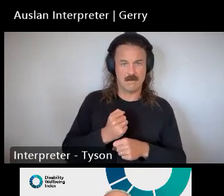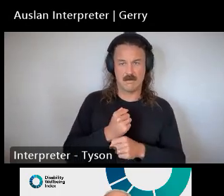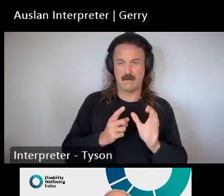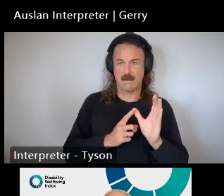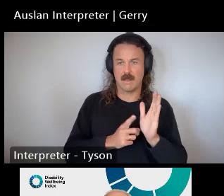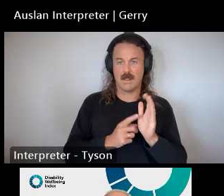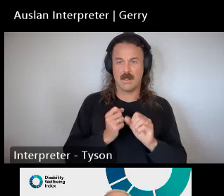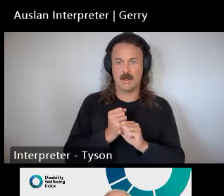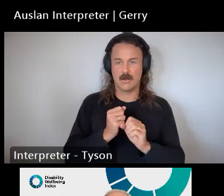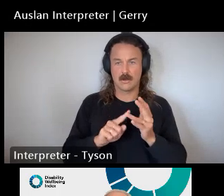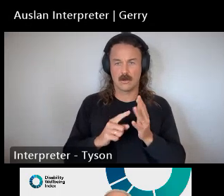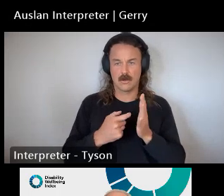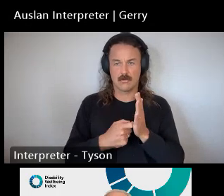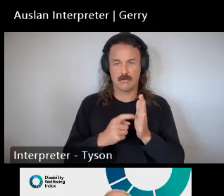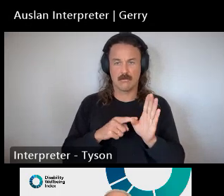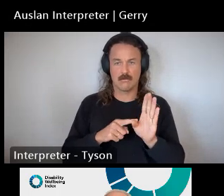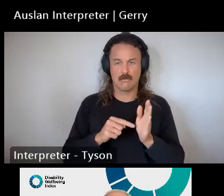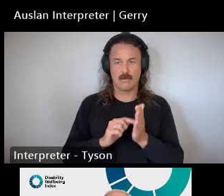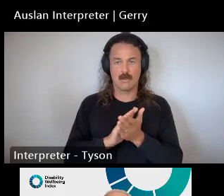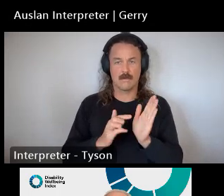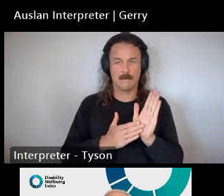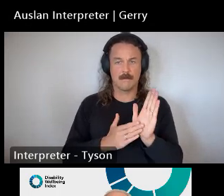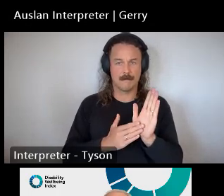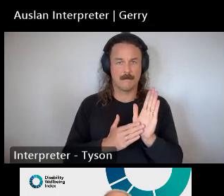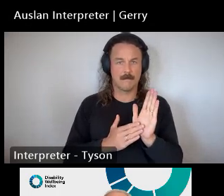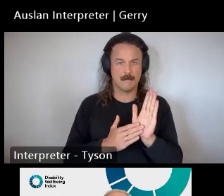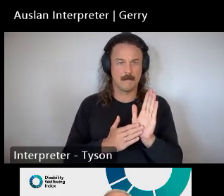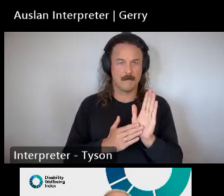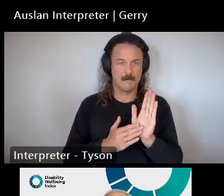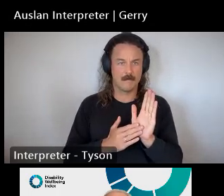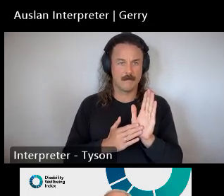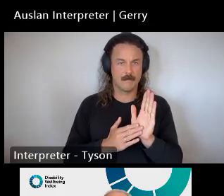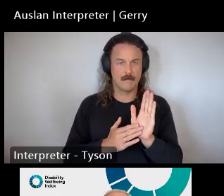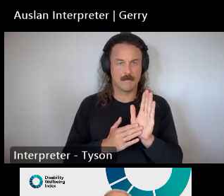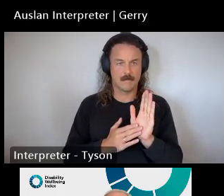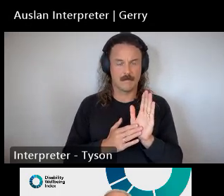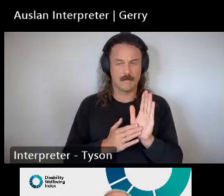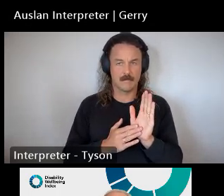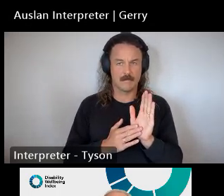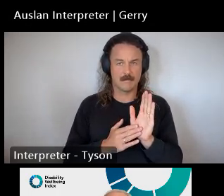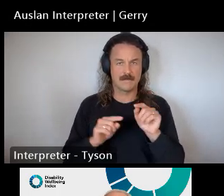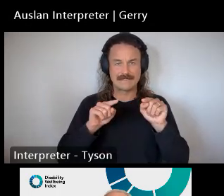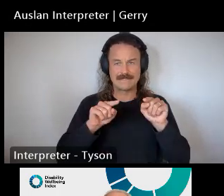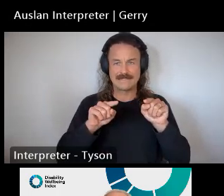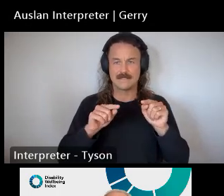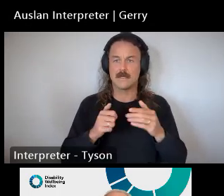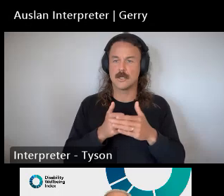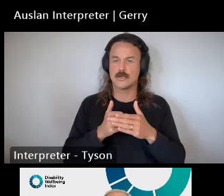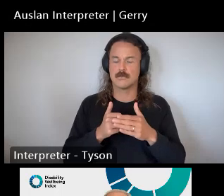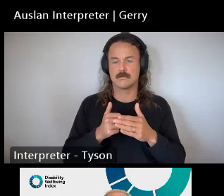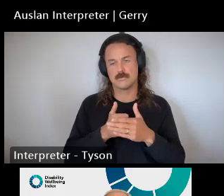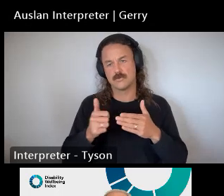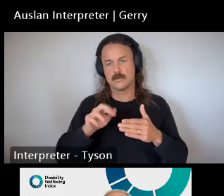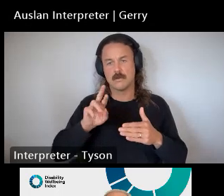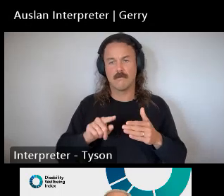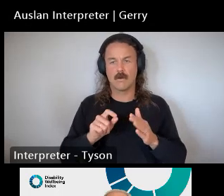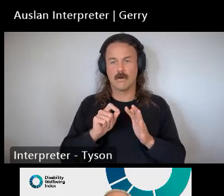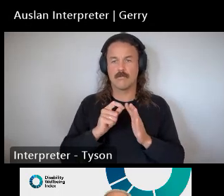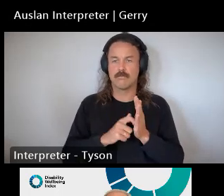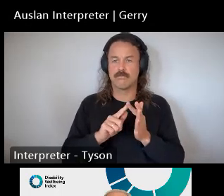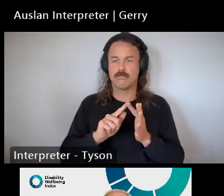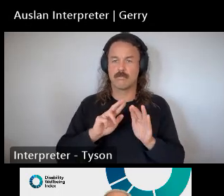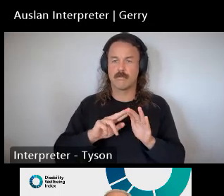the steps that typically we will do for the preference-based instrument. As a strong assumption for the